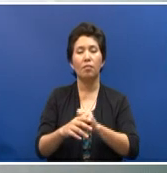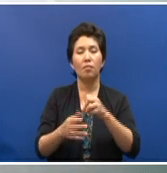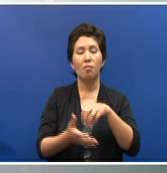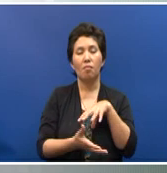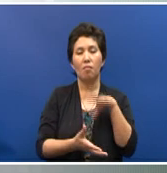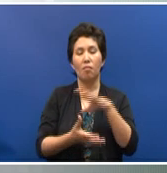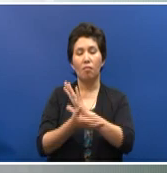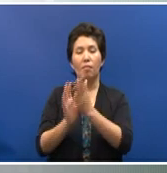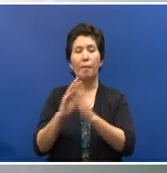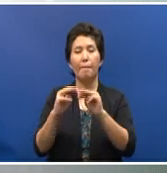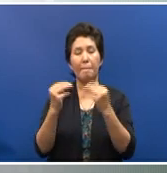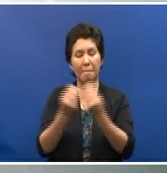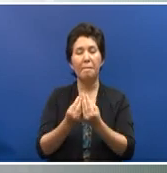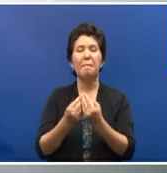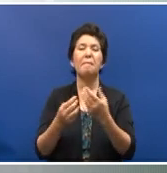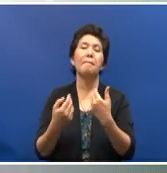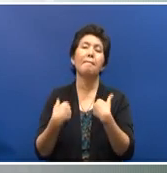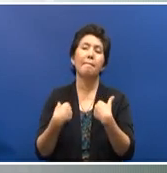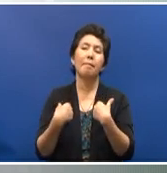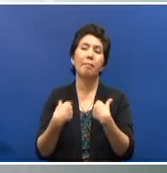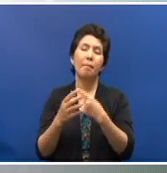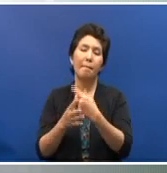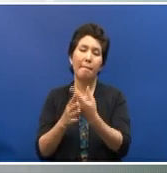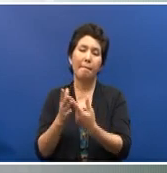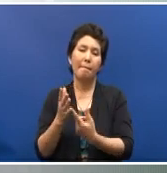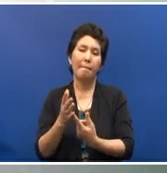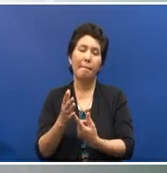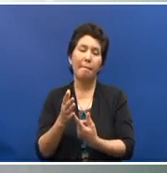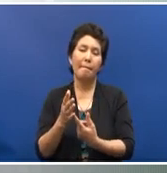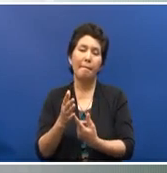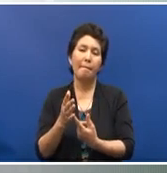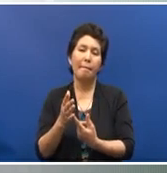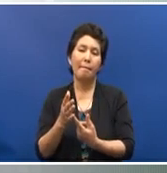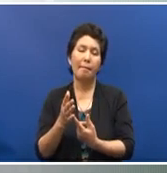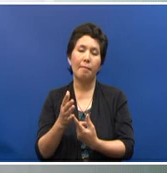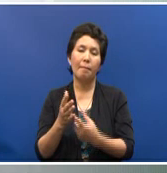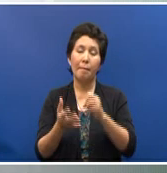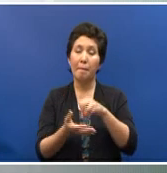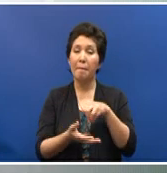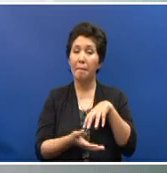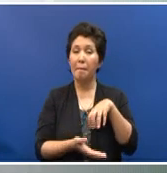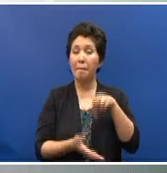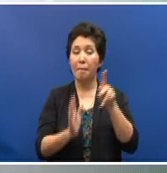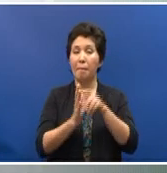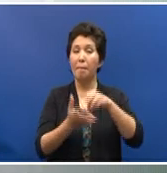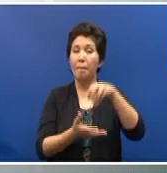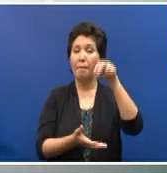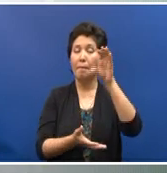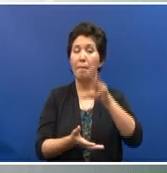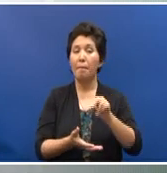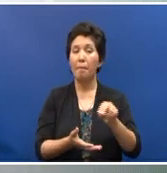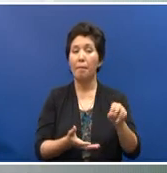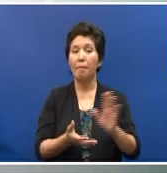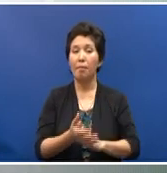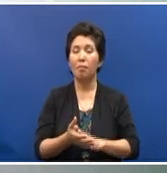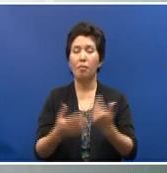in different societies. For example, among the peasantry, wealth is measured in terms of cattle